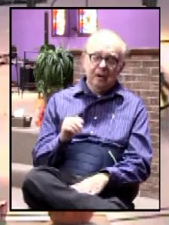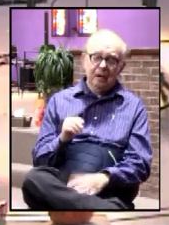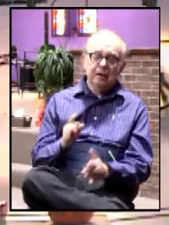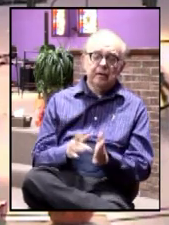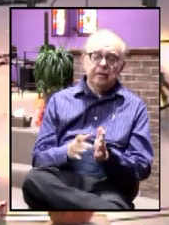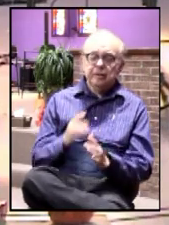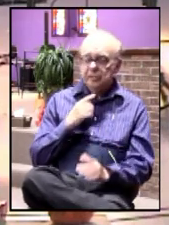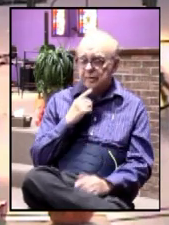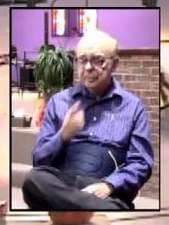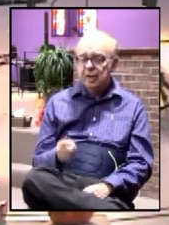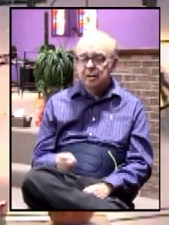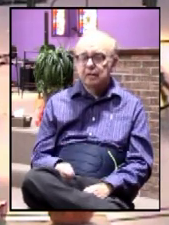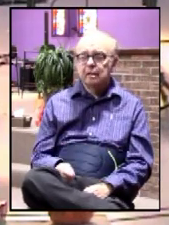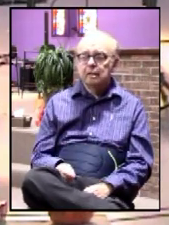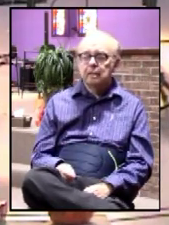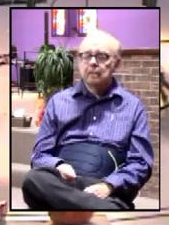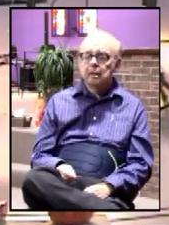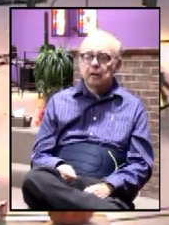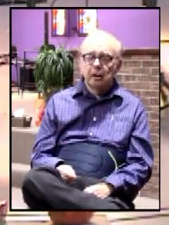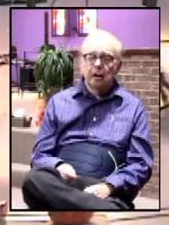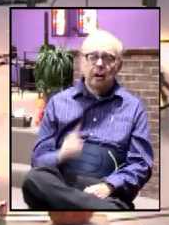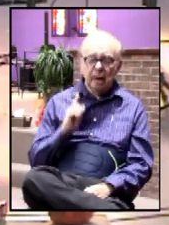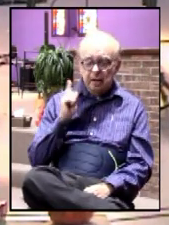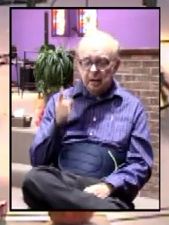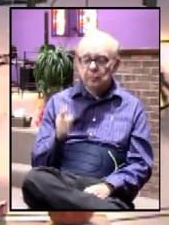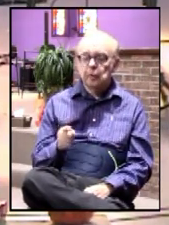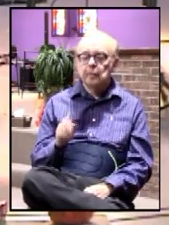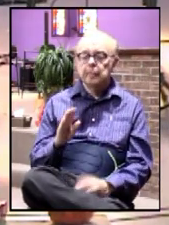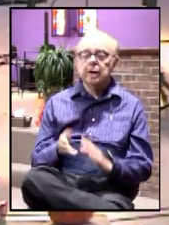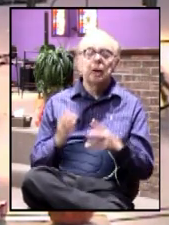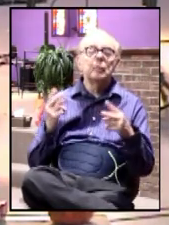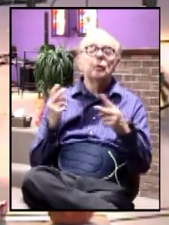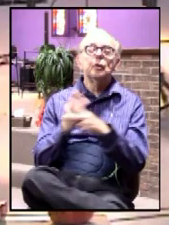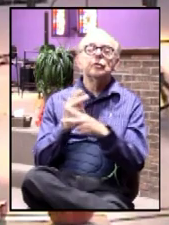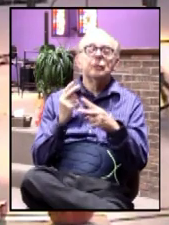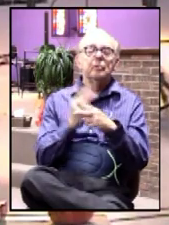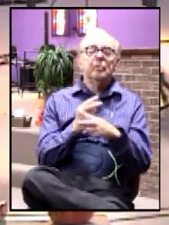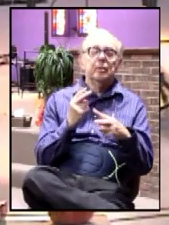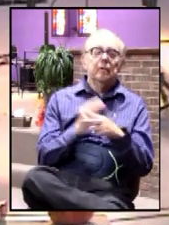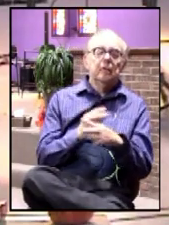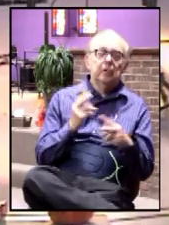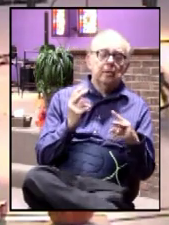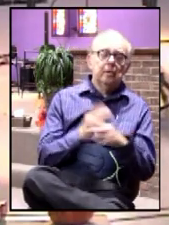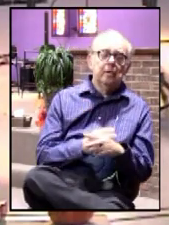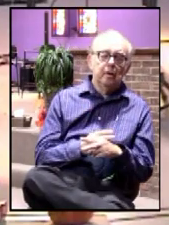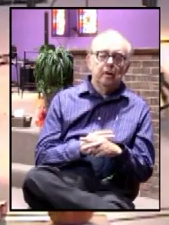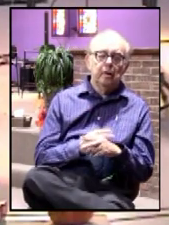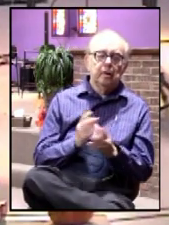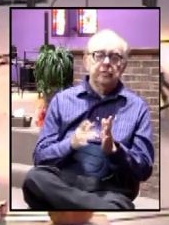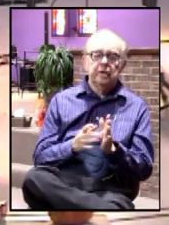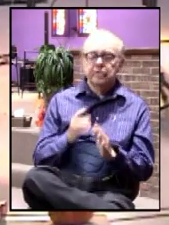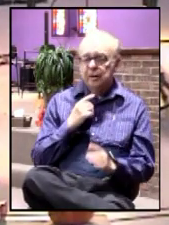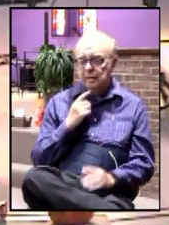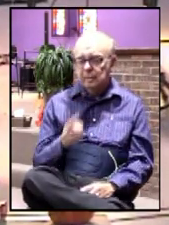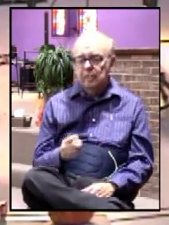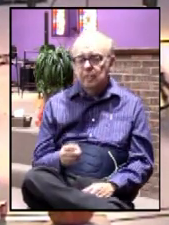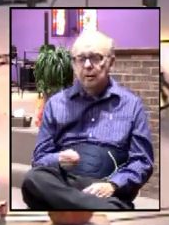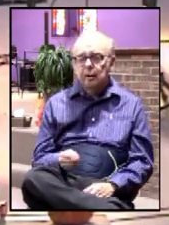What did Jesus say? That it's going to get worse. That it's going to get worse. What did he